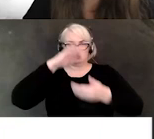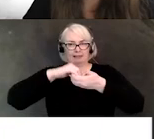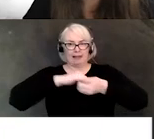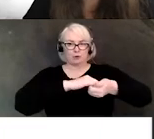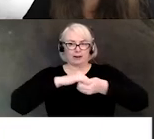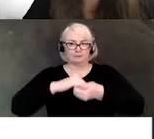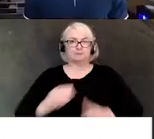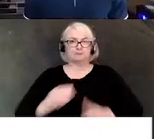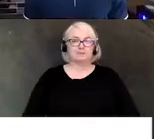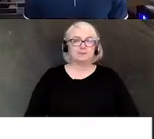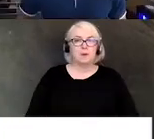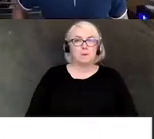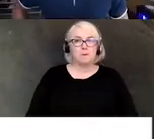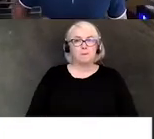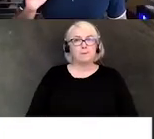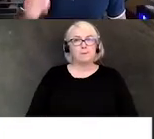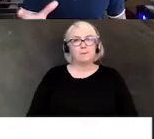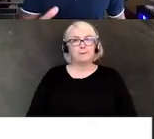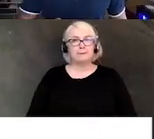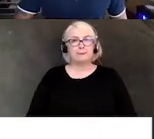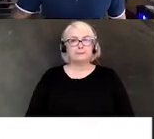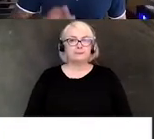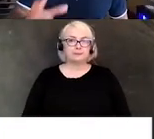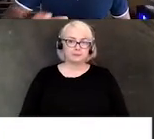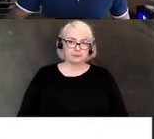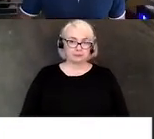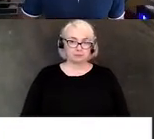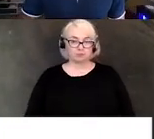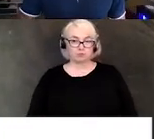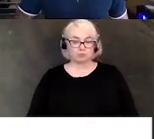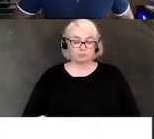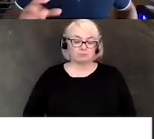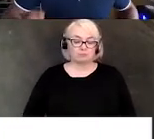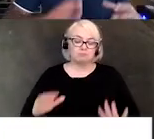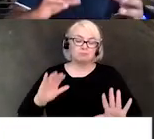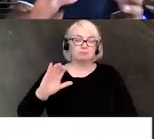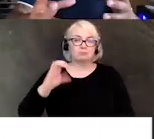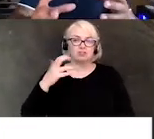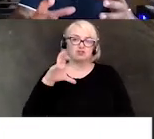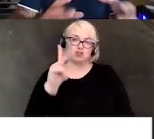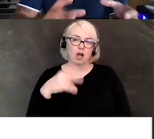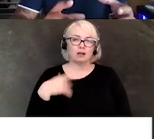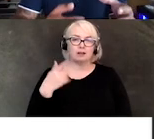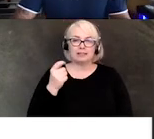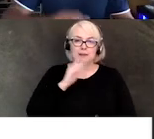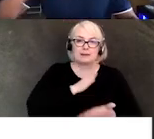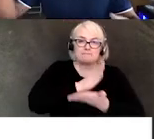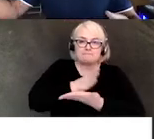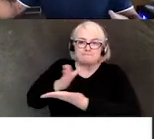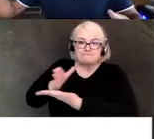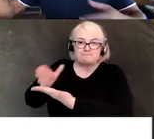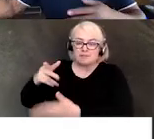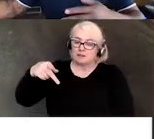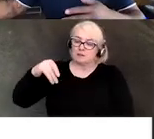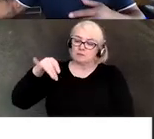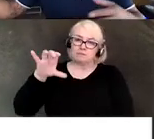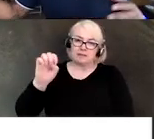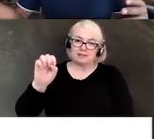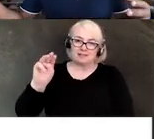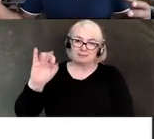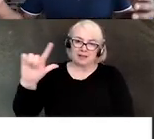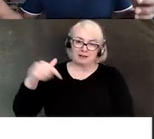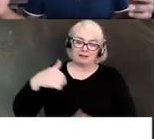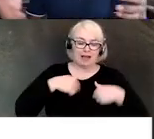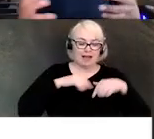collaborated. Uh, so we, we did it kind of piecemeal. So I did sort of the first version of it and then Peter was writing a different